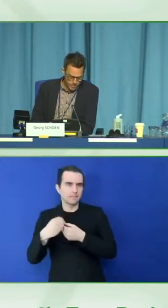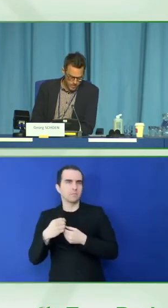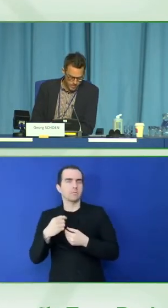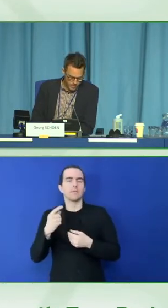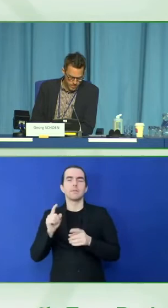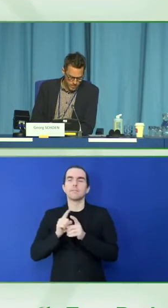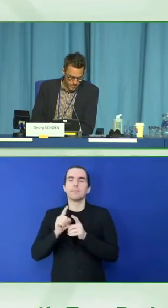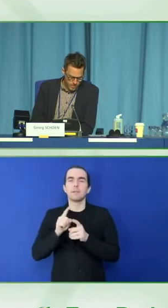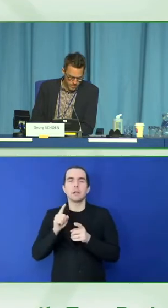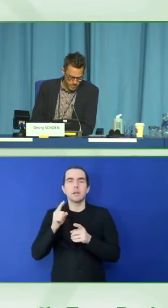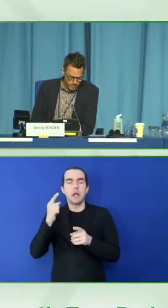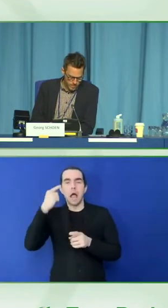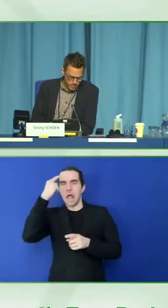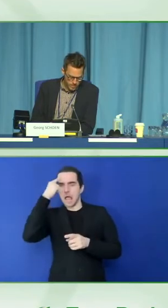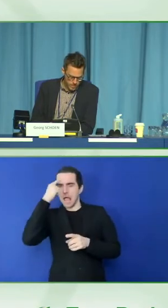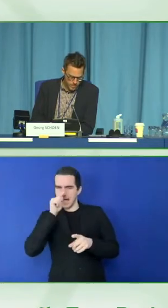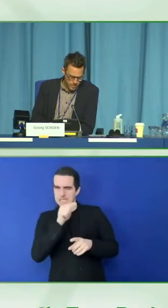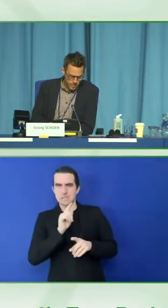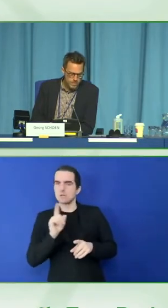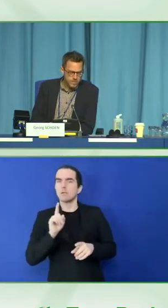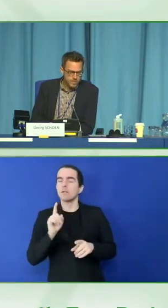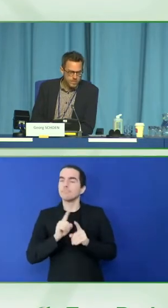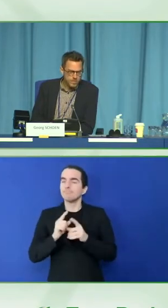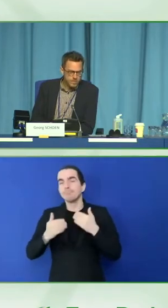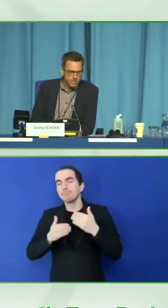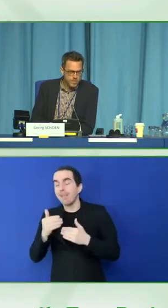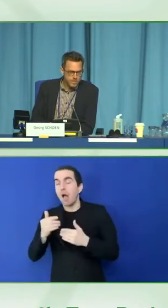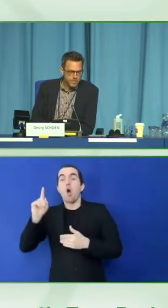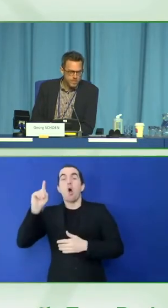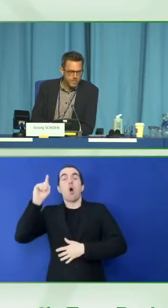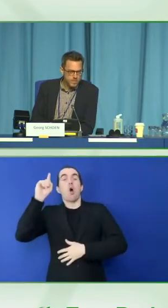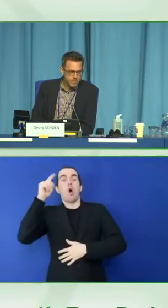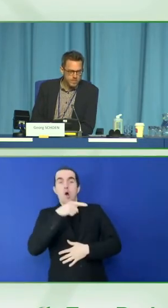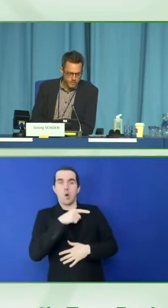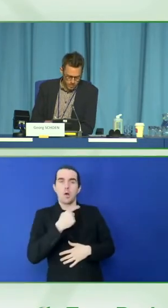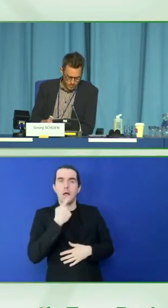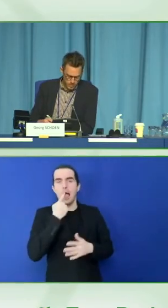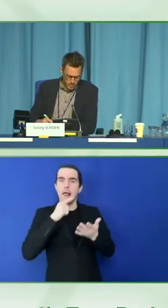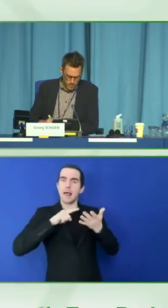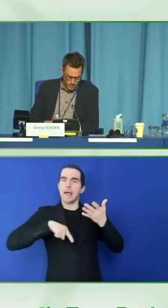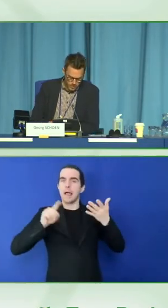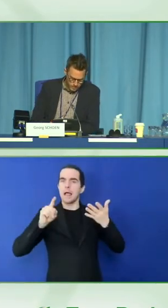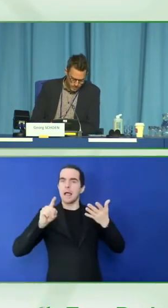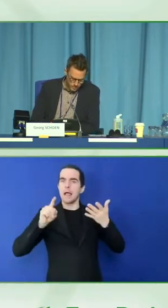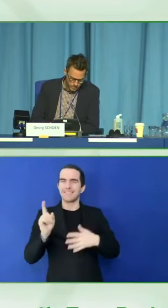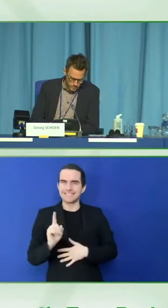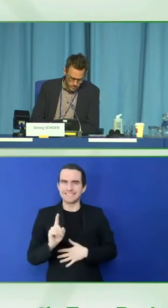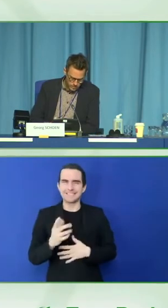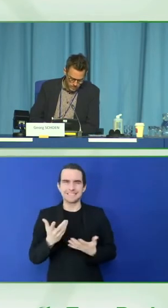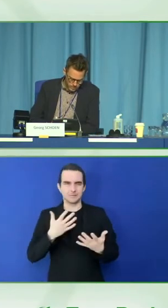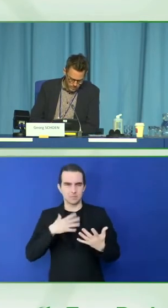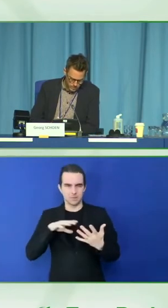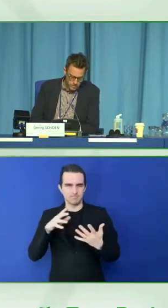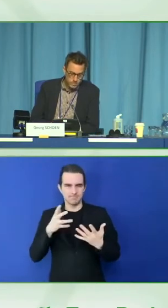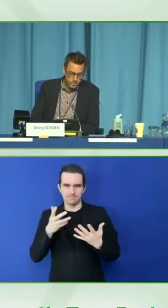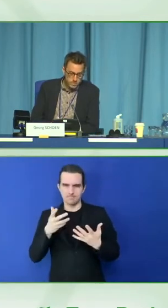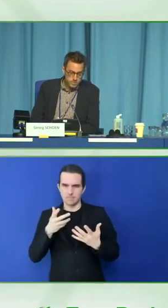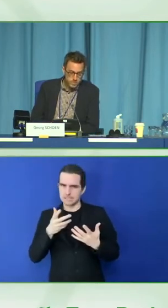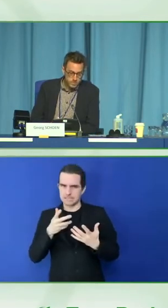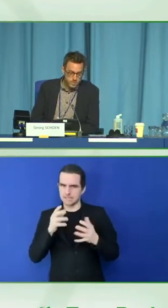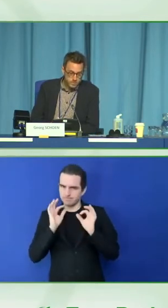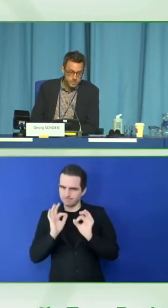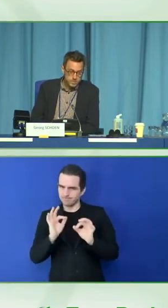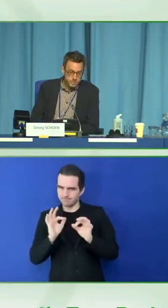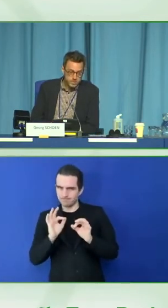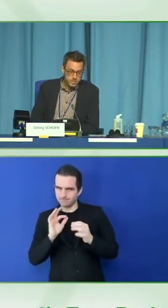disability seen as a philanthropy topic, so to say. Of course, we understand that